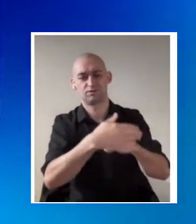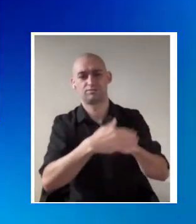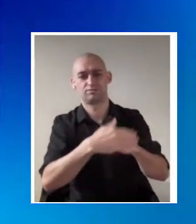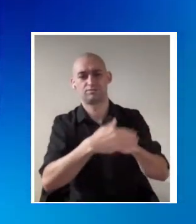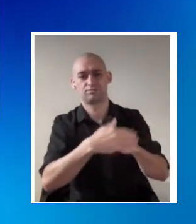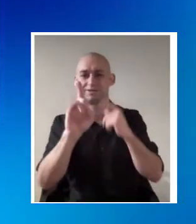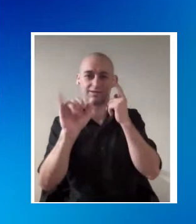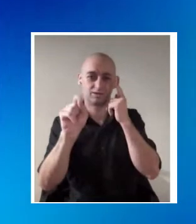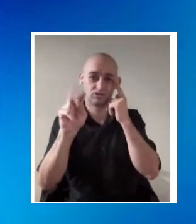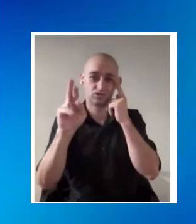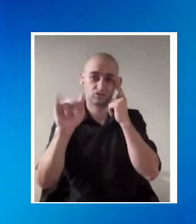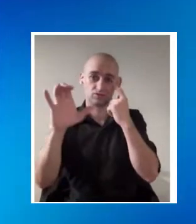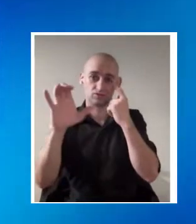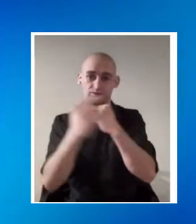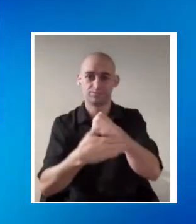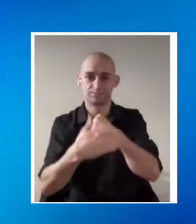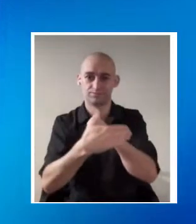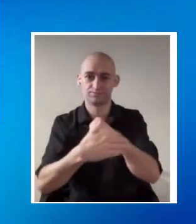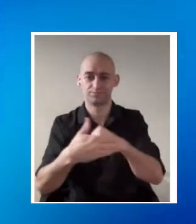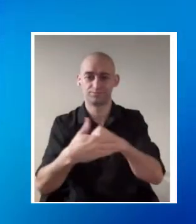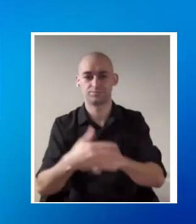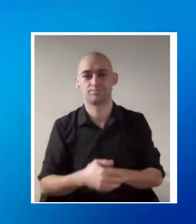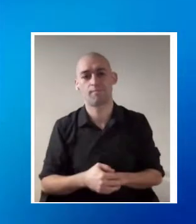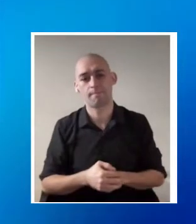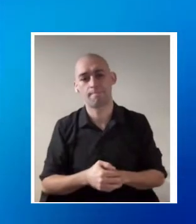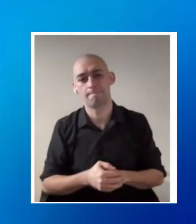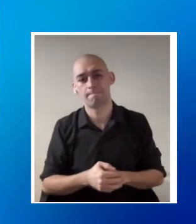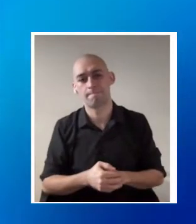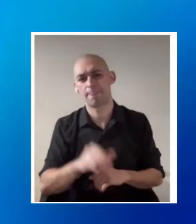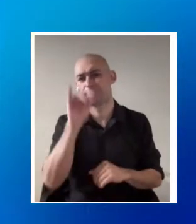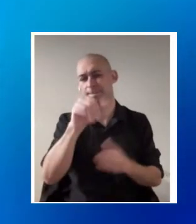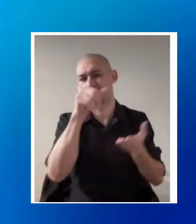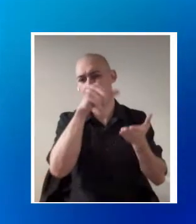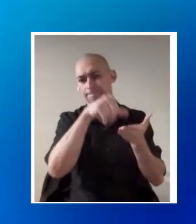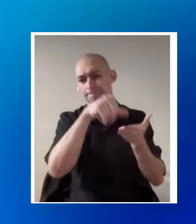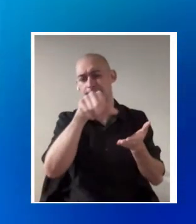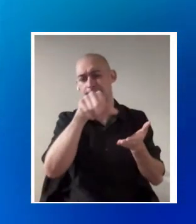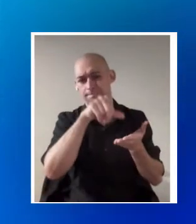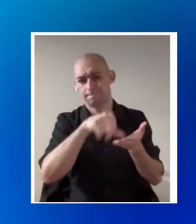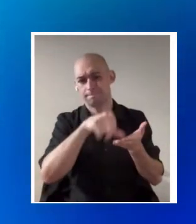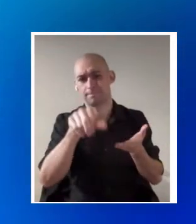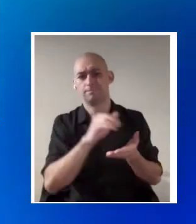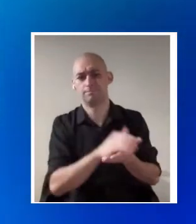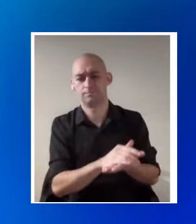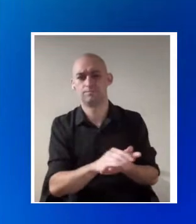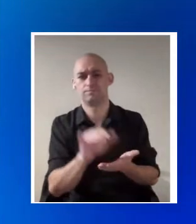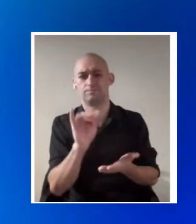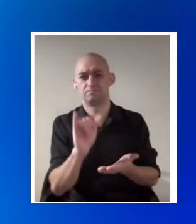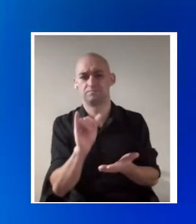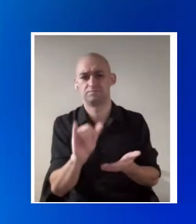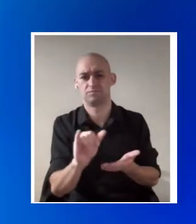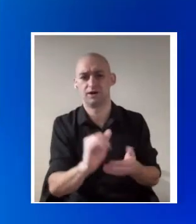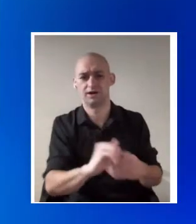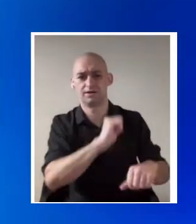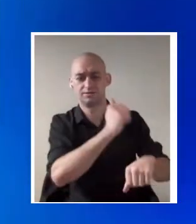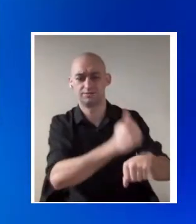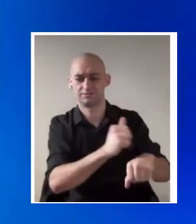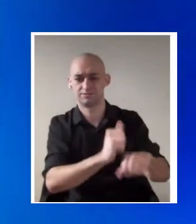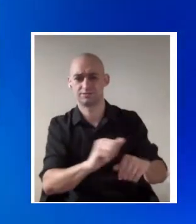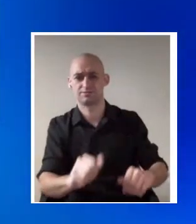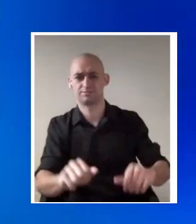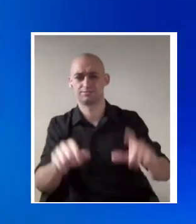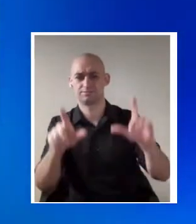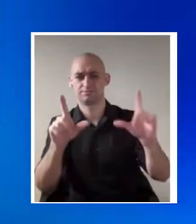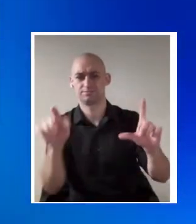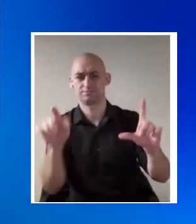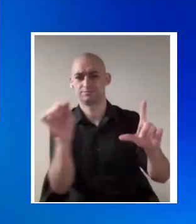Let's check the interactive data maps. On this page, we have a static map along with different interactive data